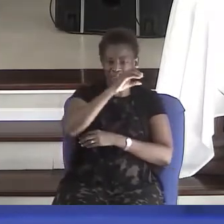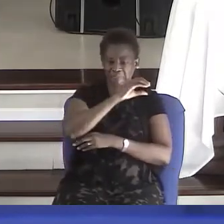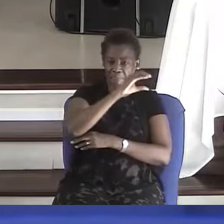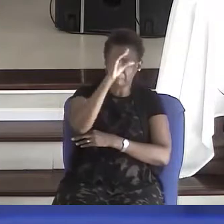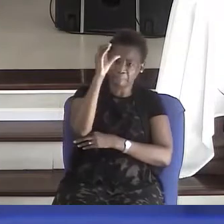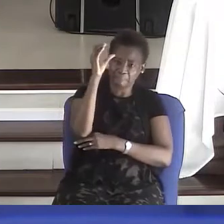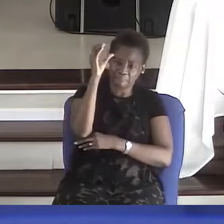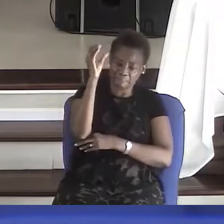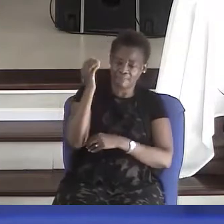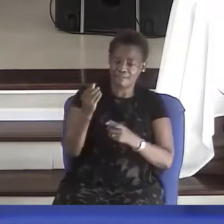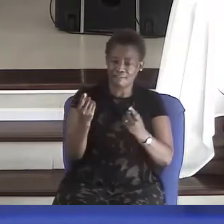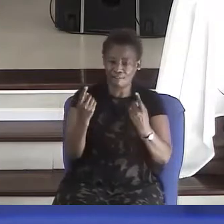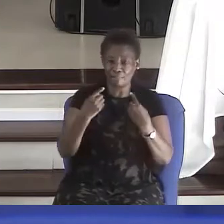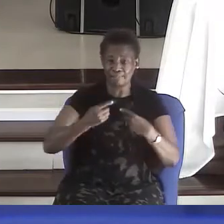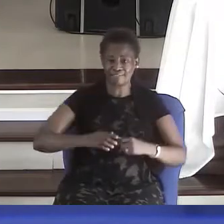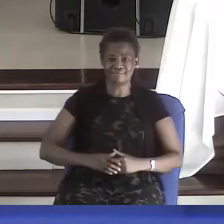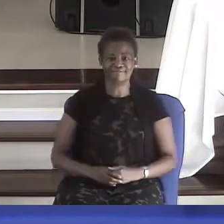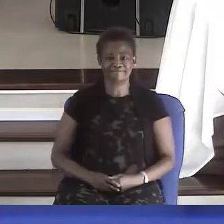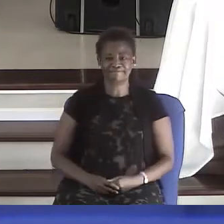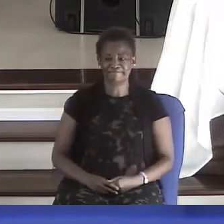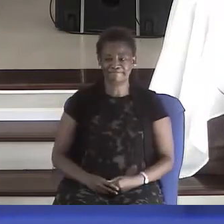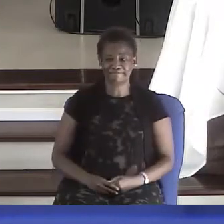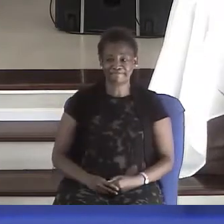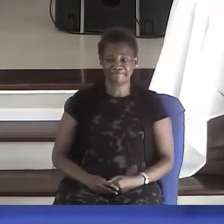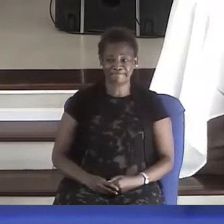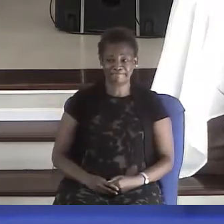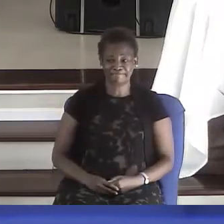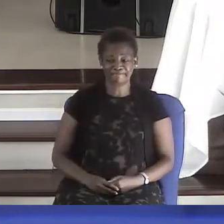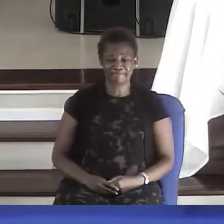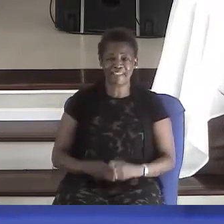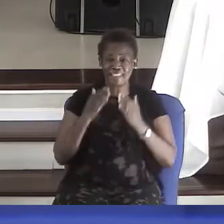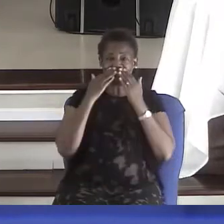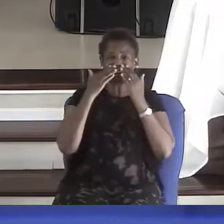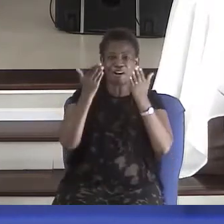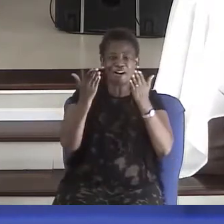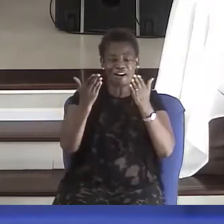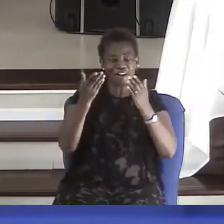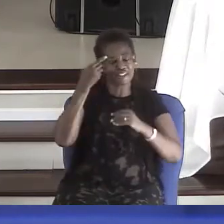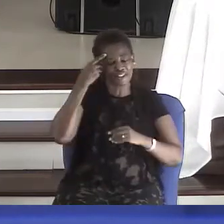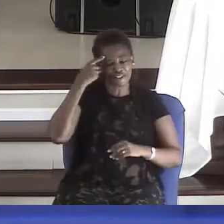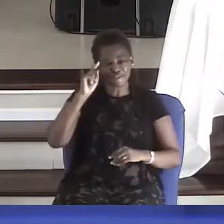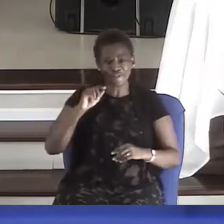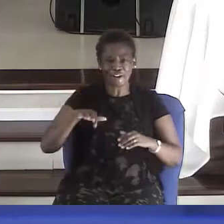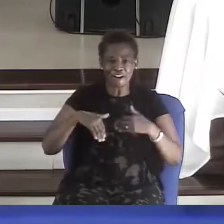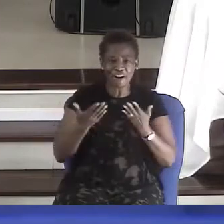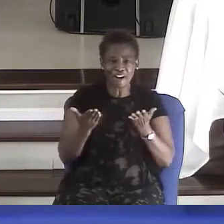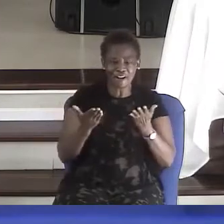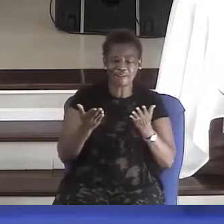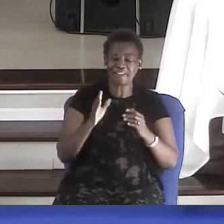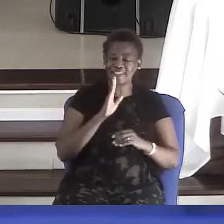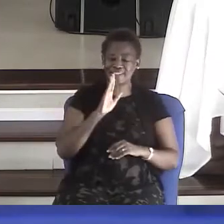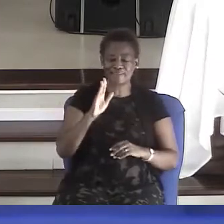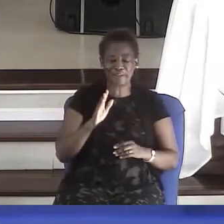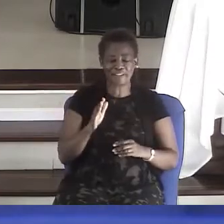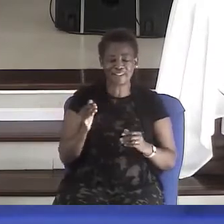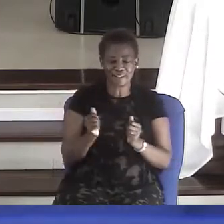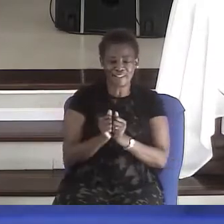with us and for how we can depend on